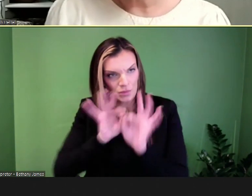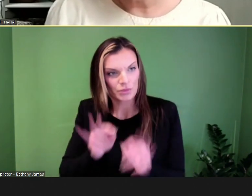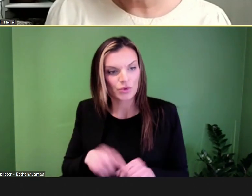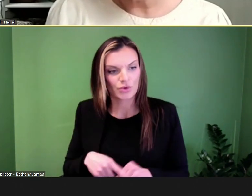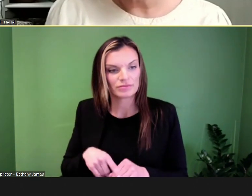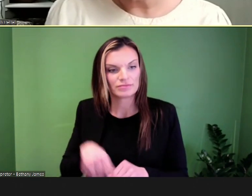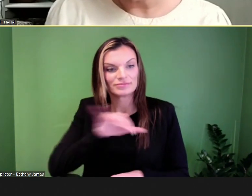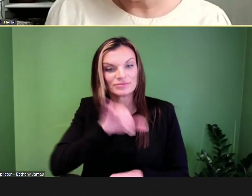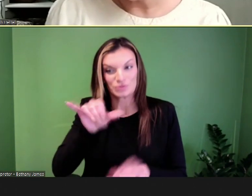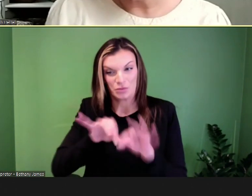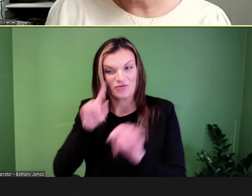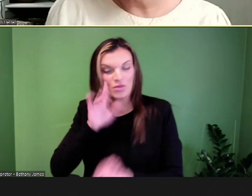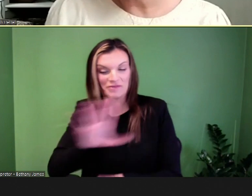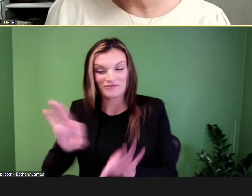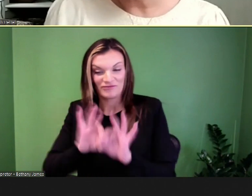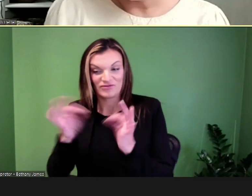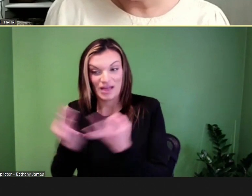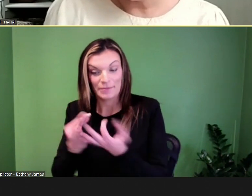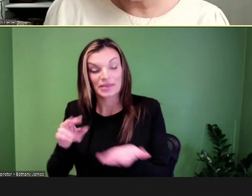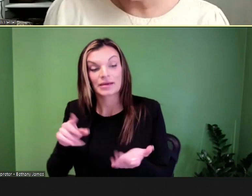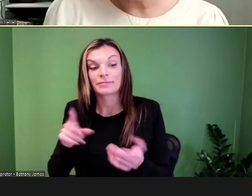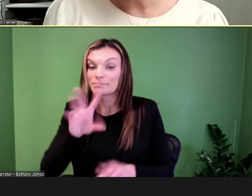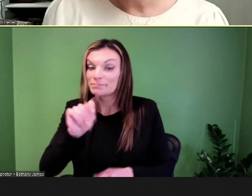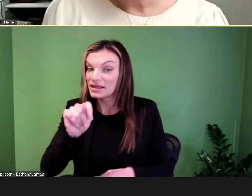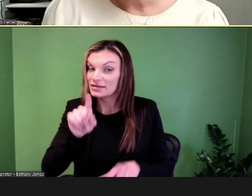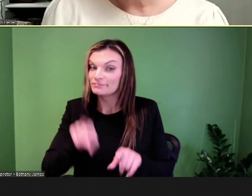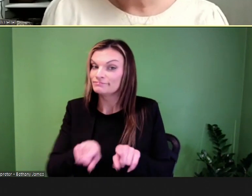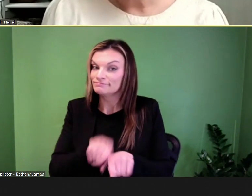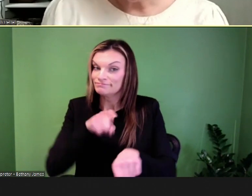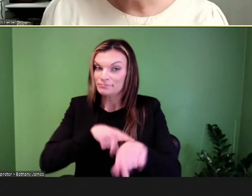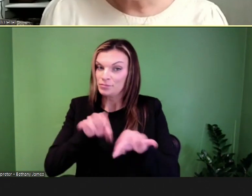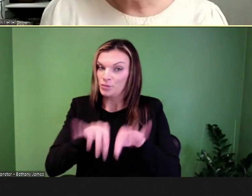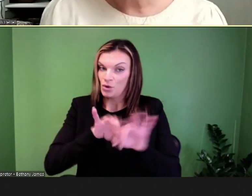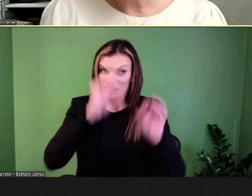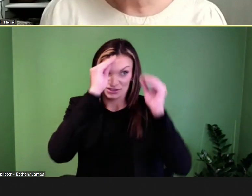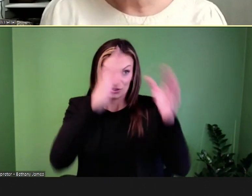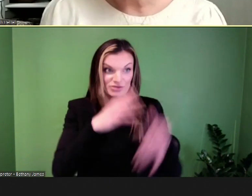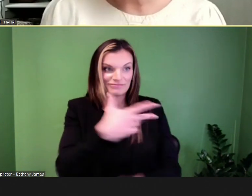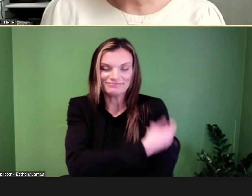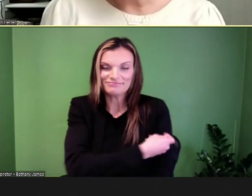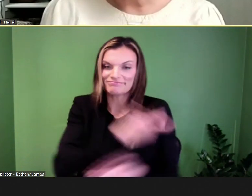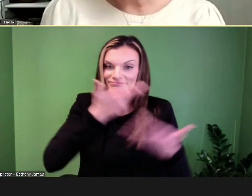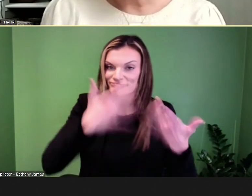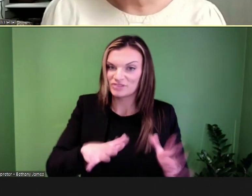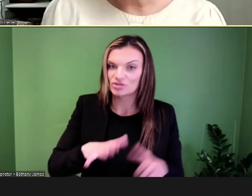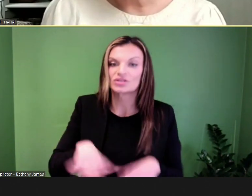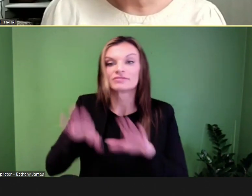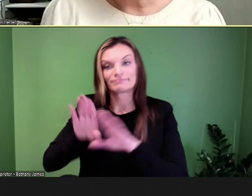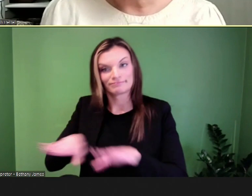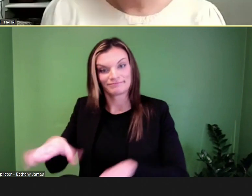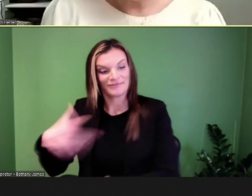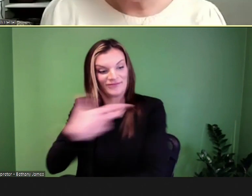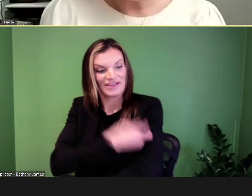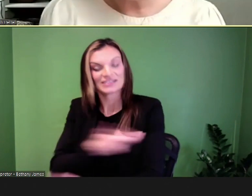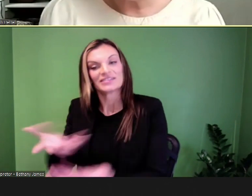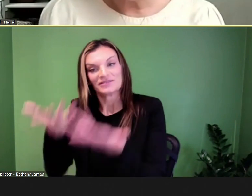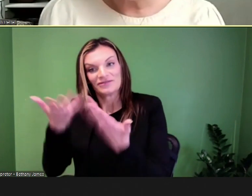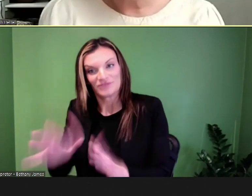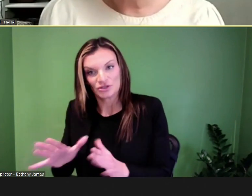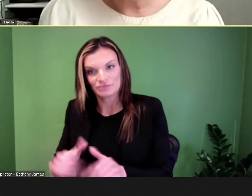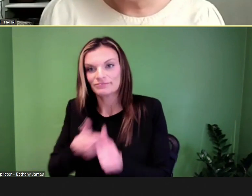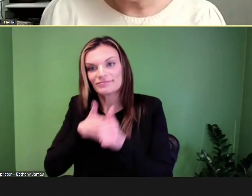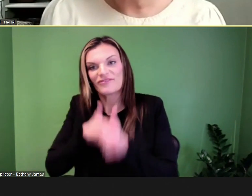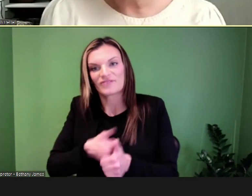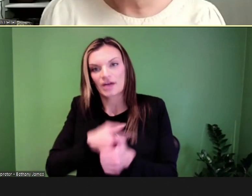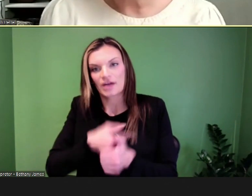to make sure these kids are vaccinated as well as teachers, they're masking and following the protocols that